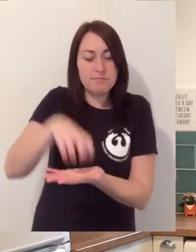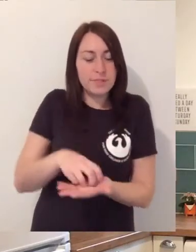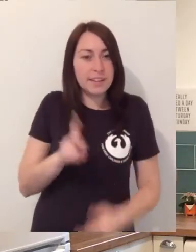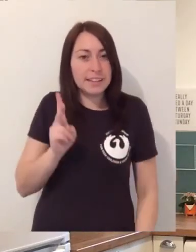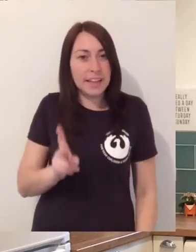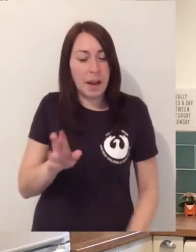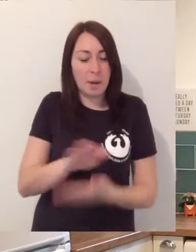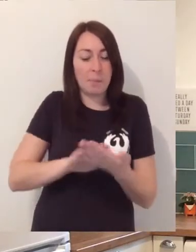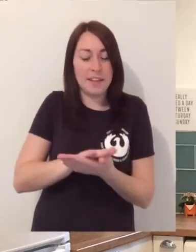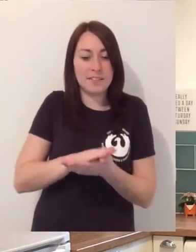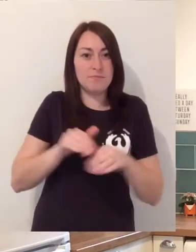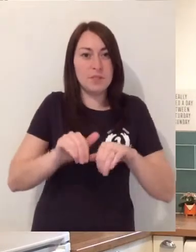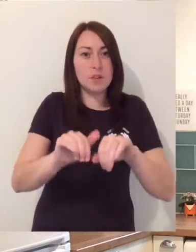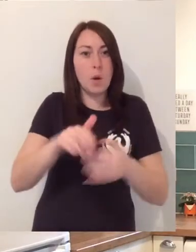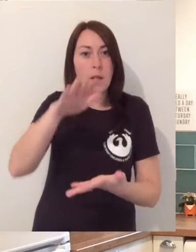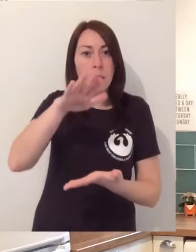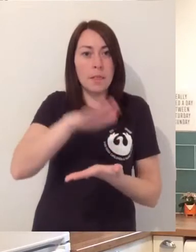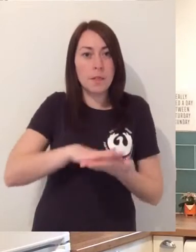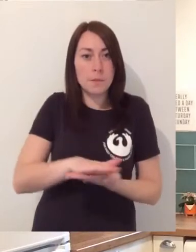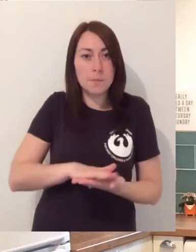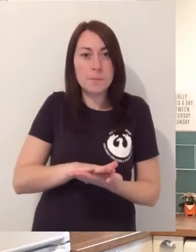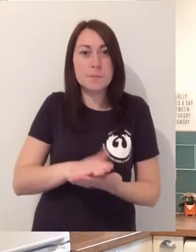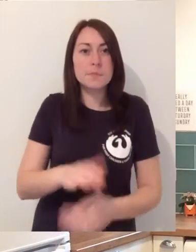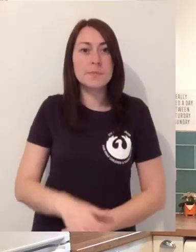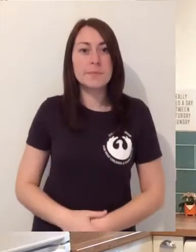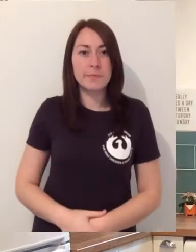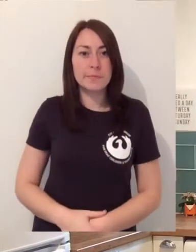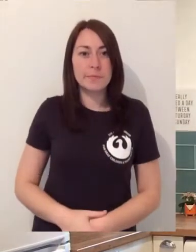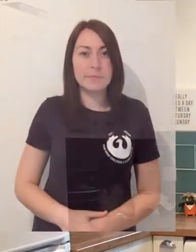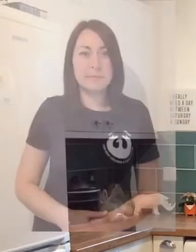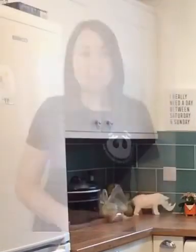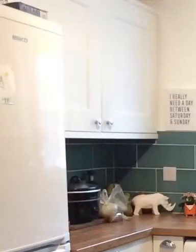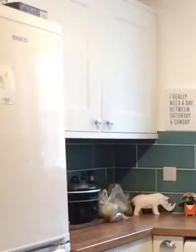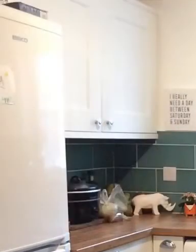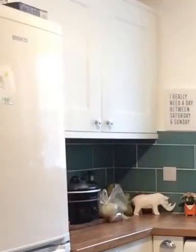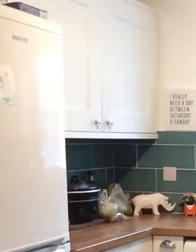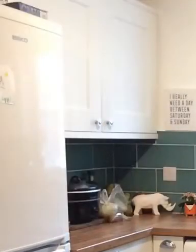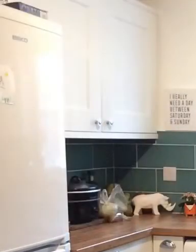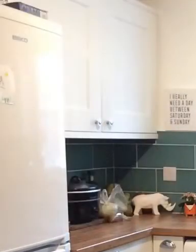run out.